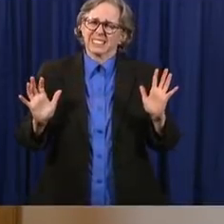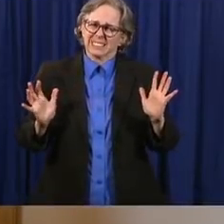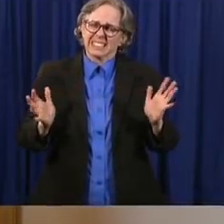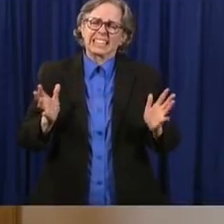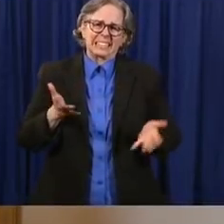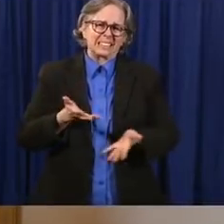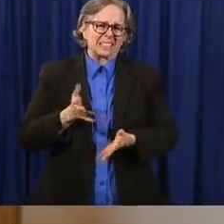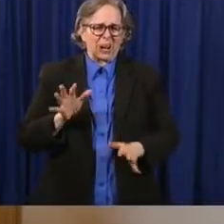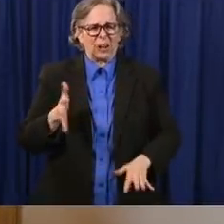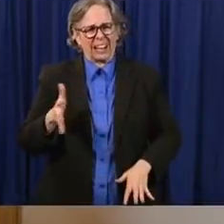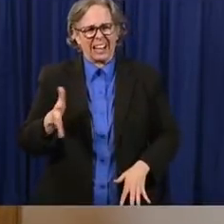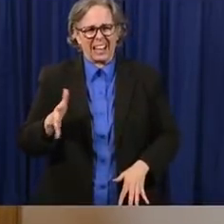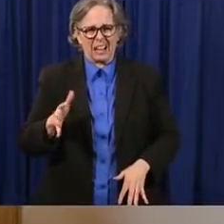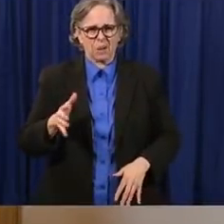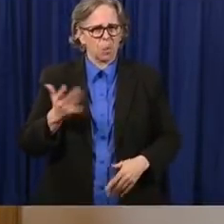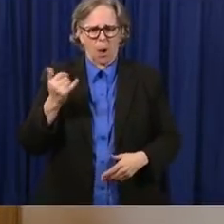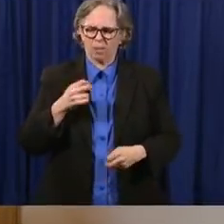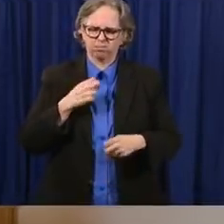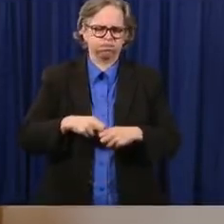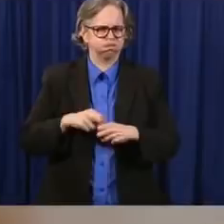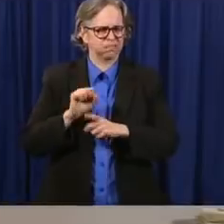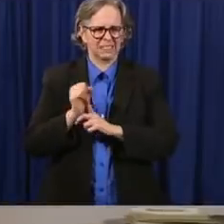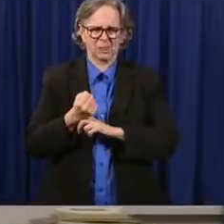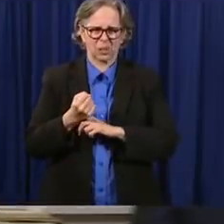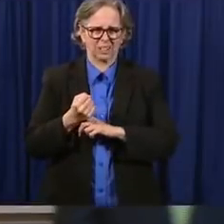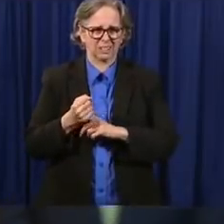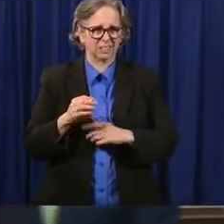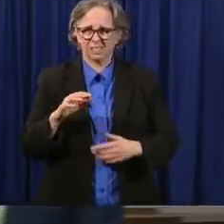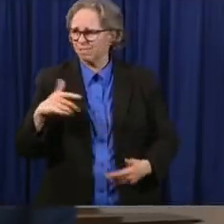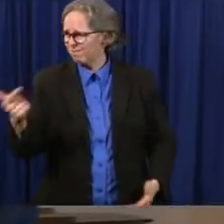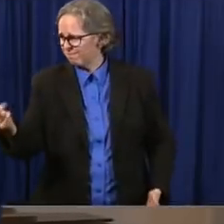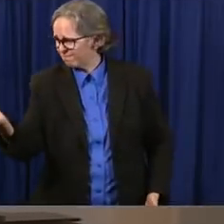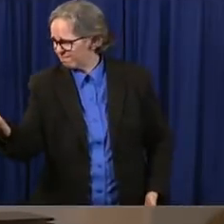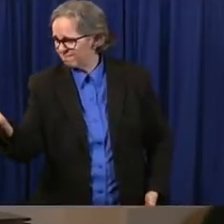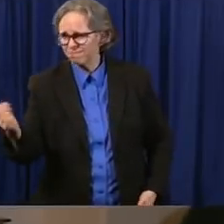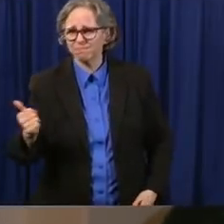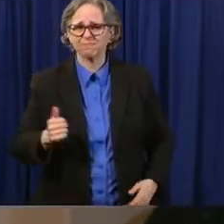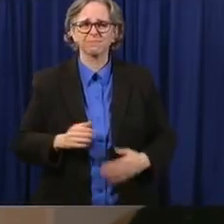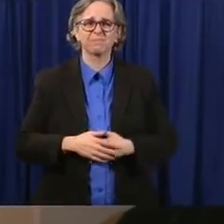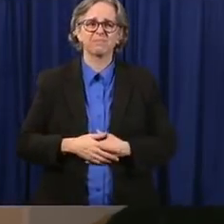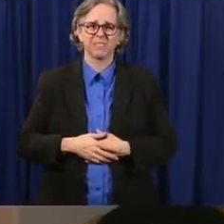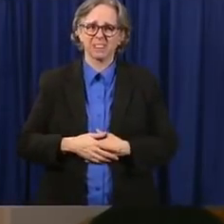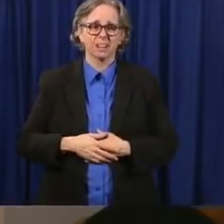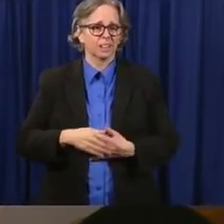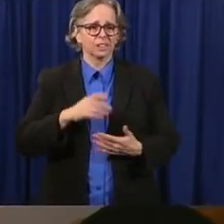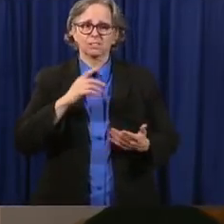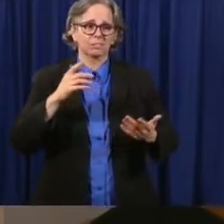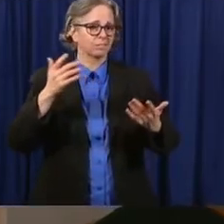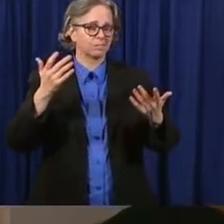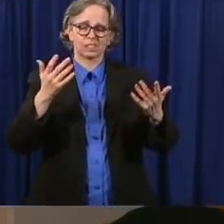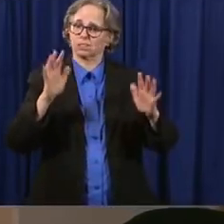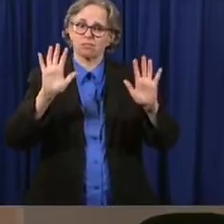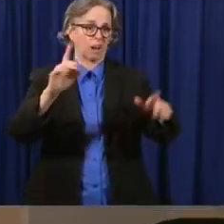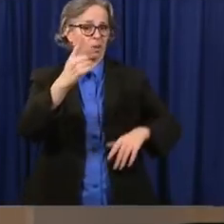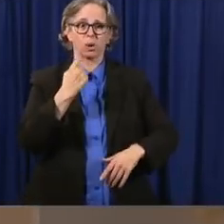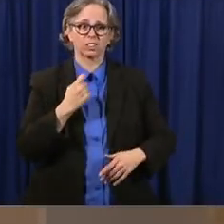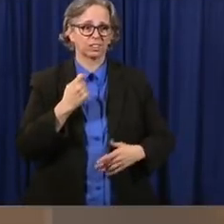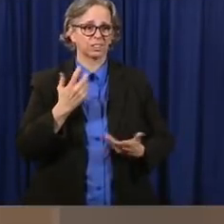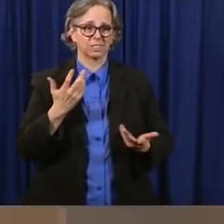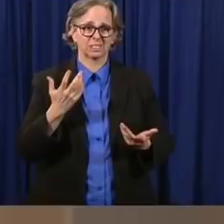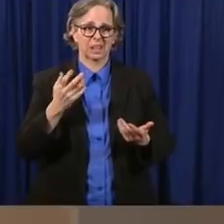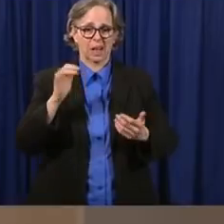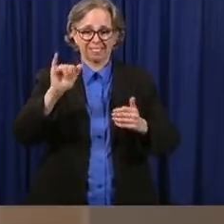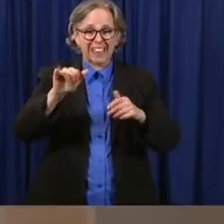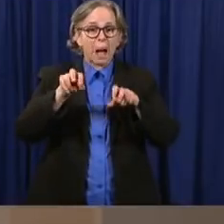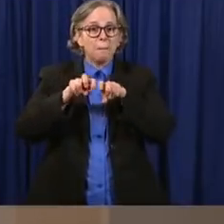situation. John, you want to take the other? Sure. It's a great question. Dispute resolution. I know that they got